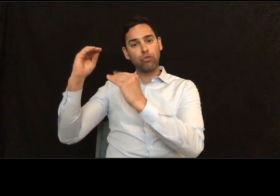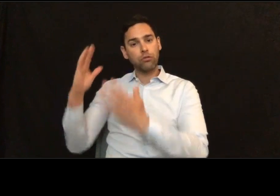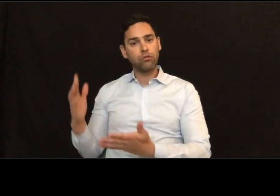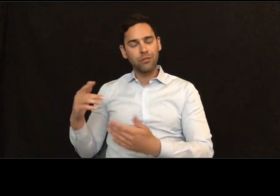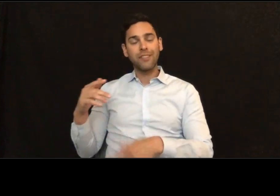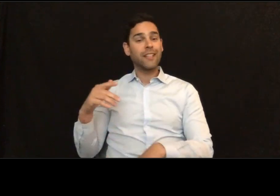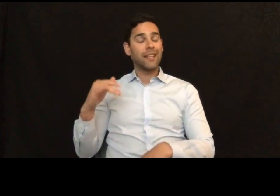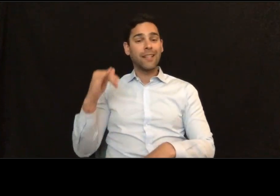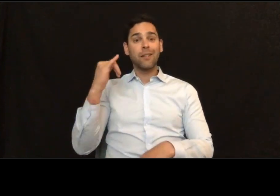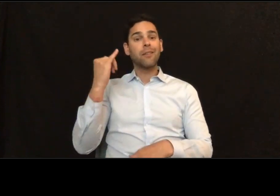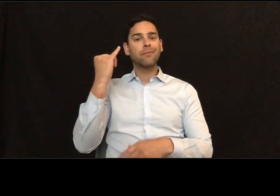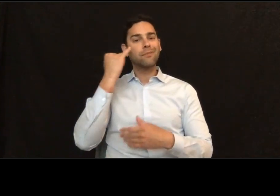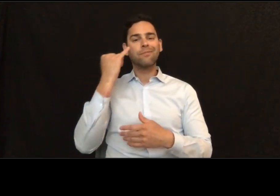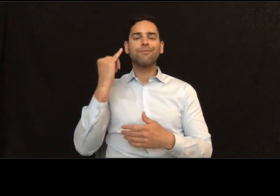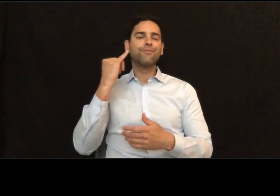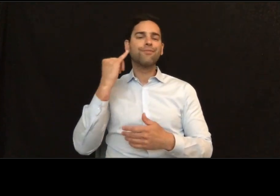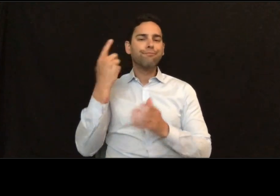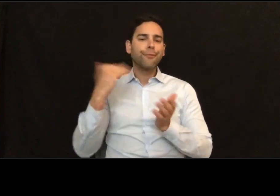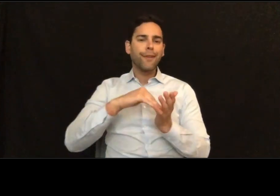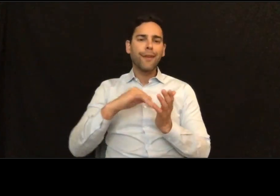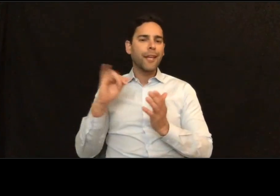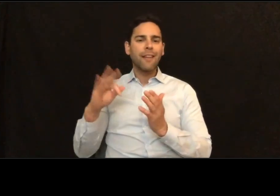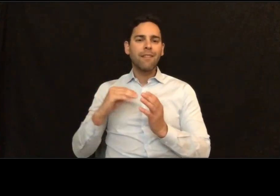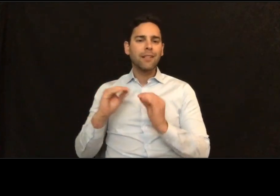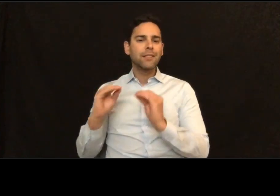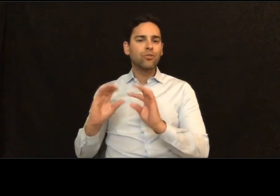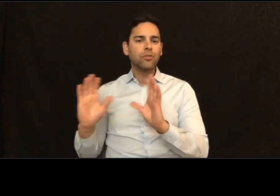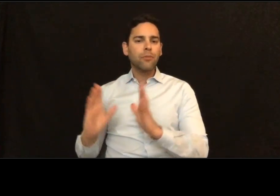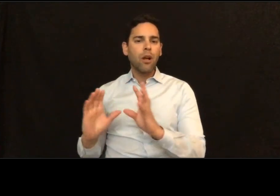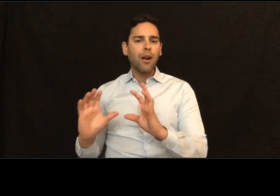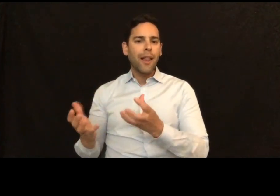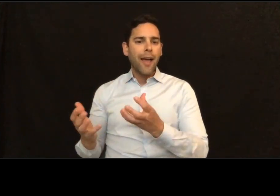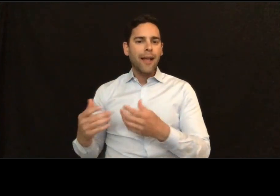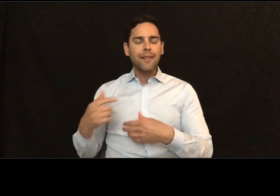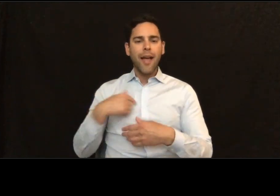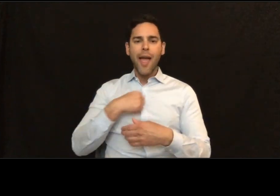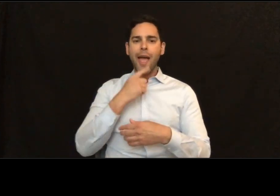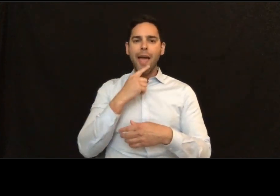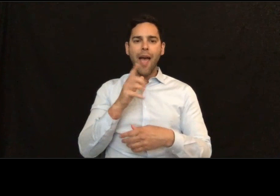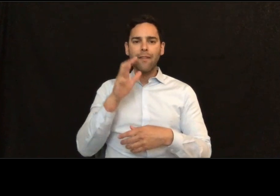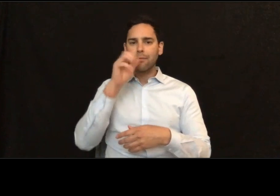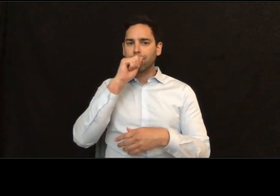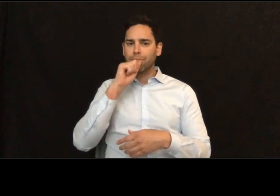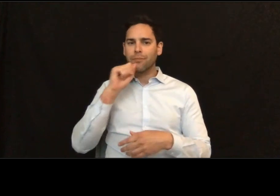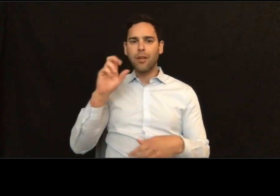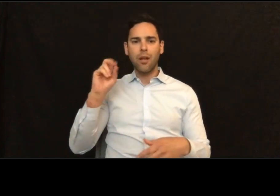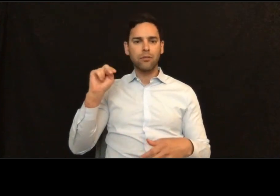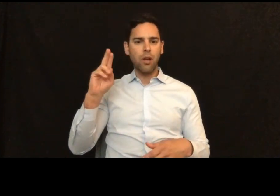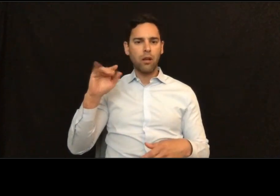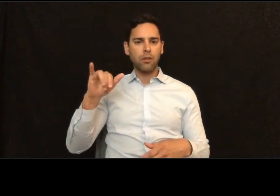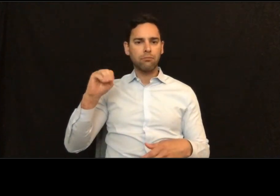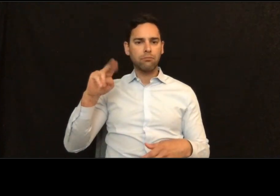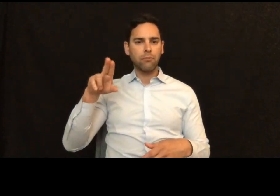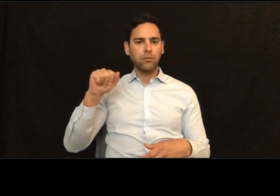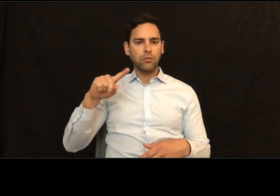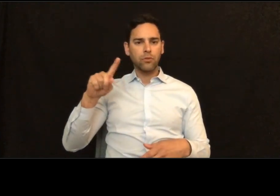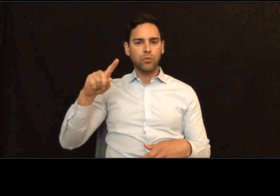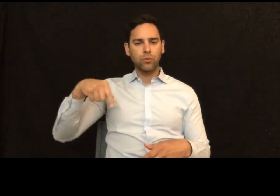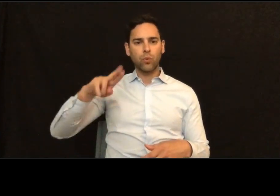when I teach a small enough class that I can go through answers like this, I do like an anonymous quiz online, or